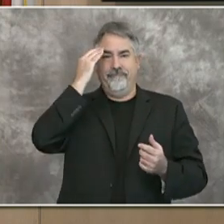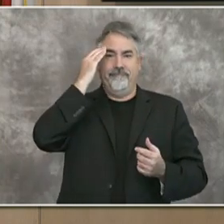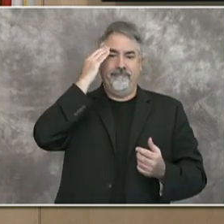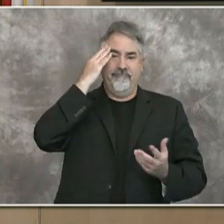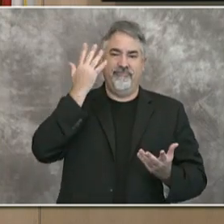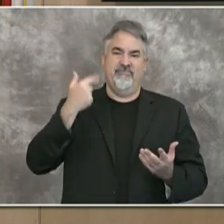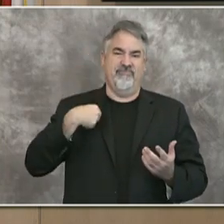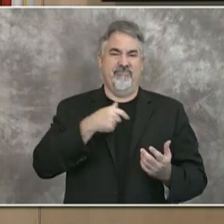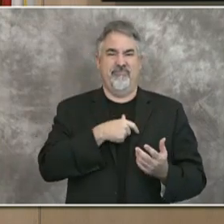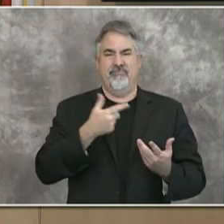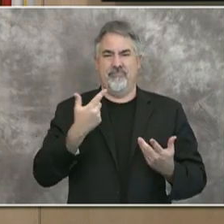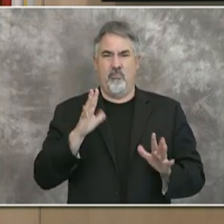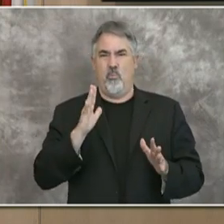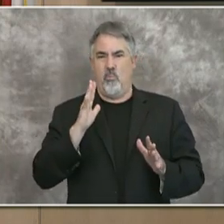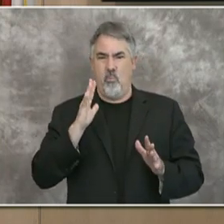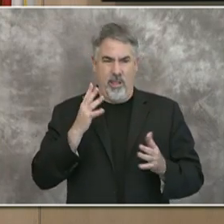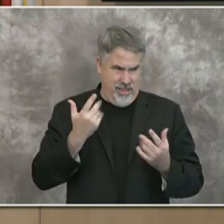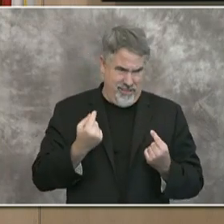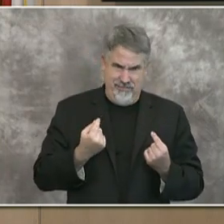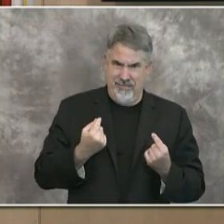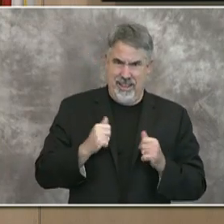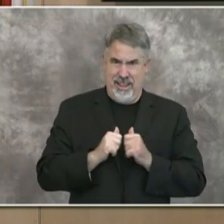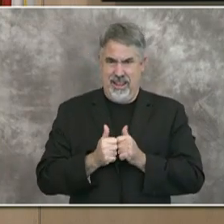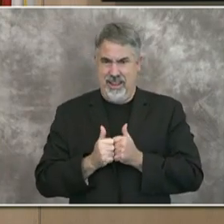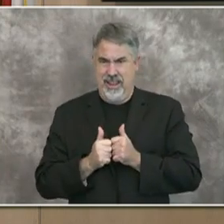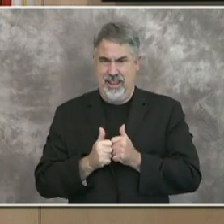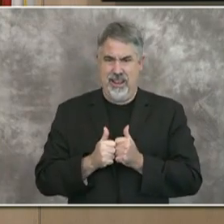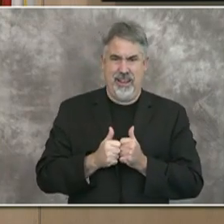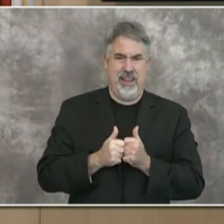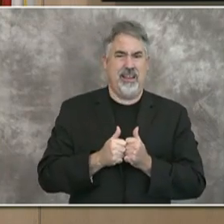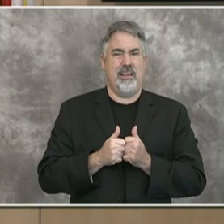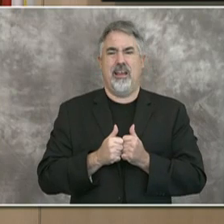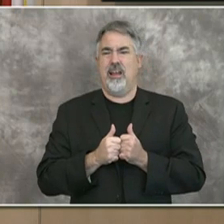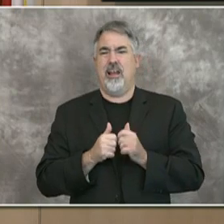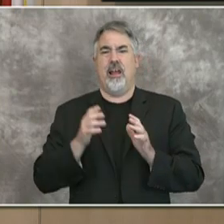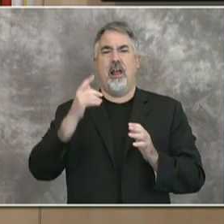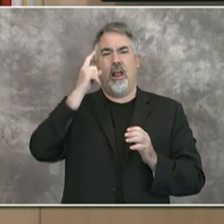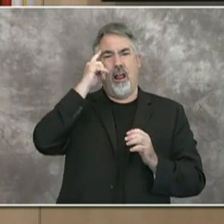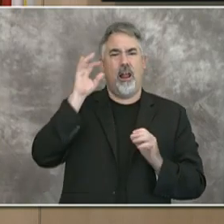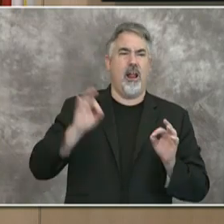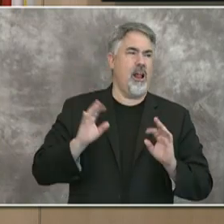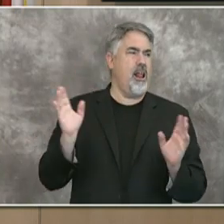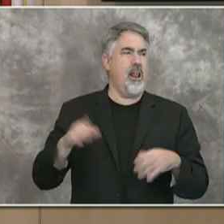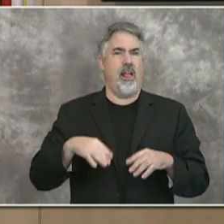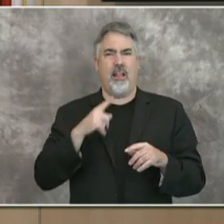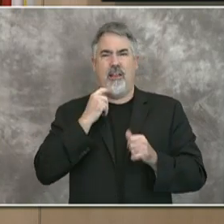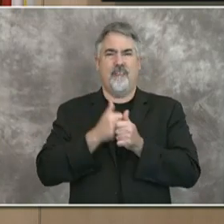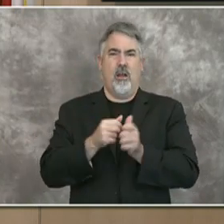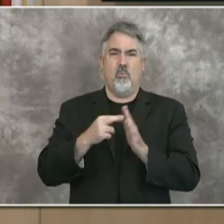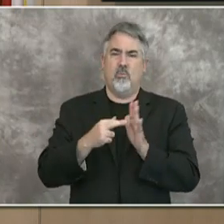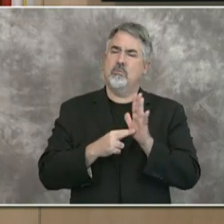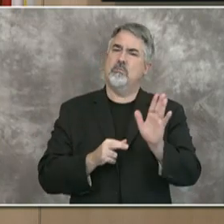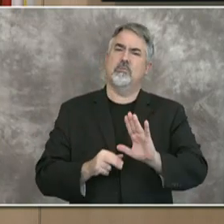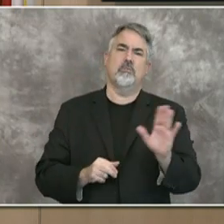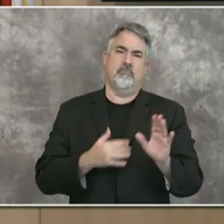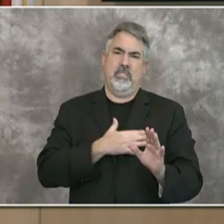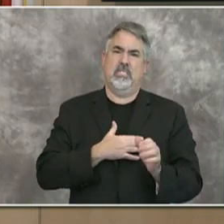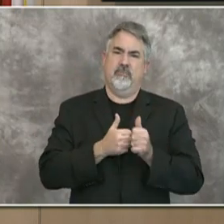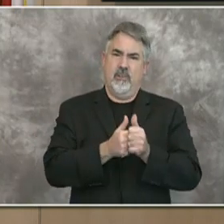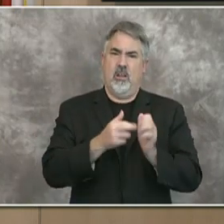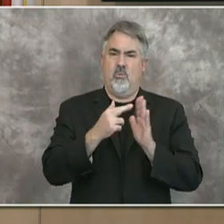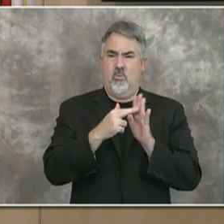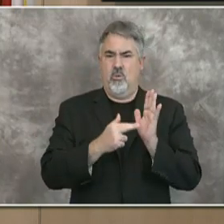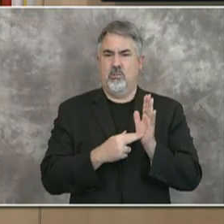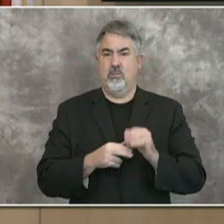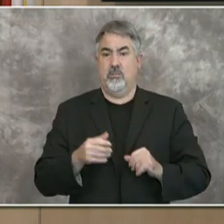us. Please, let's not take it for granted. Remember that we've gotten to this point not because of a